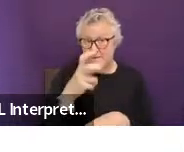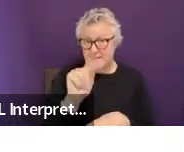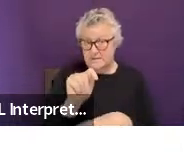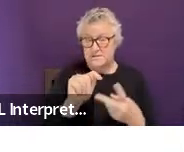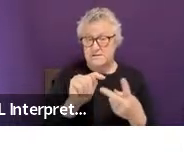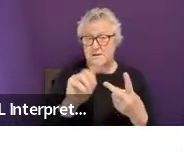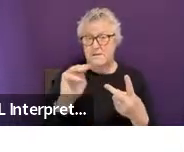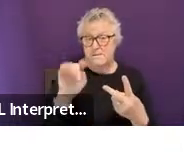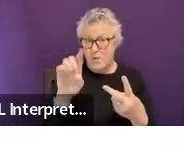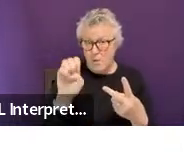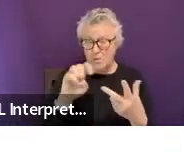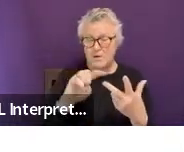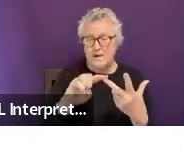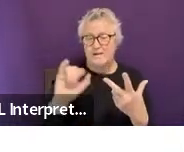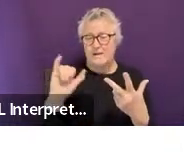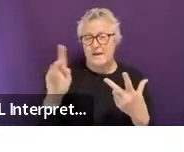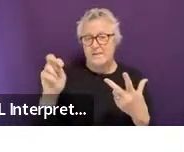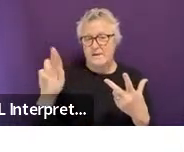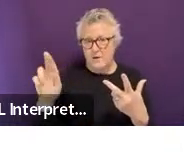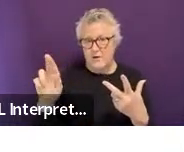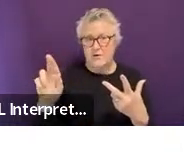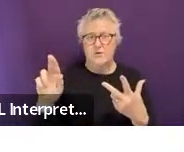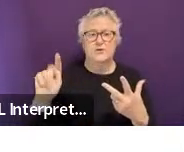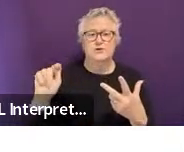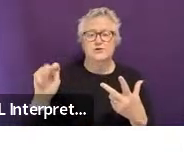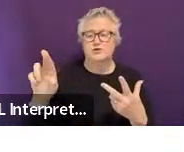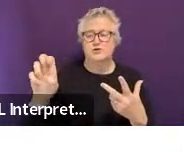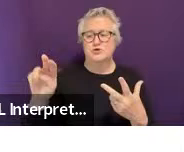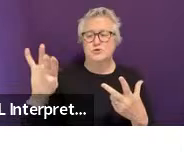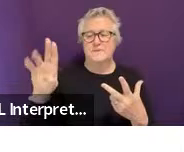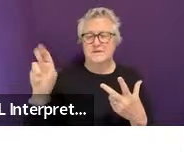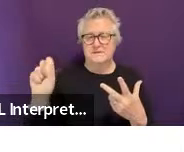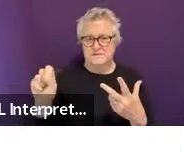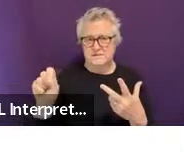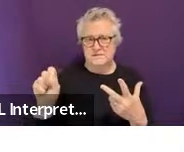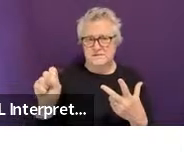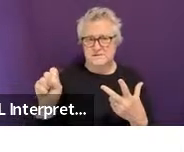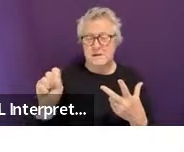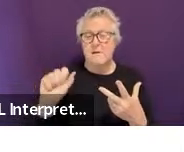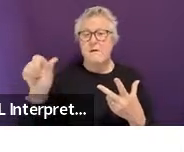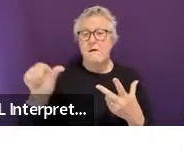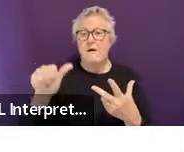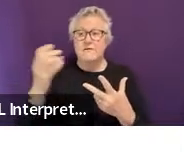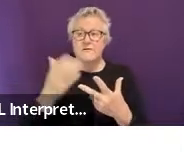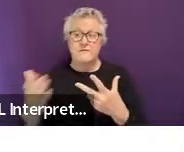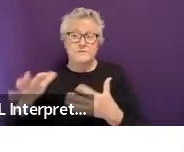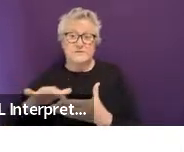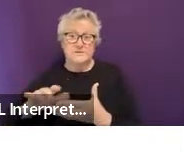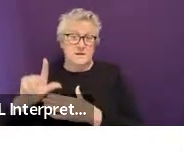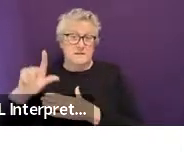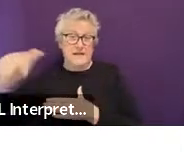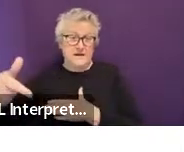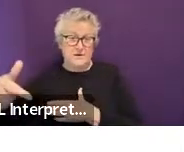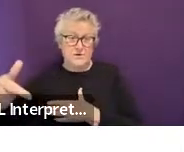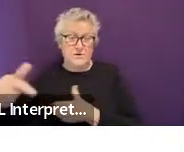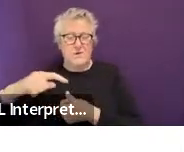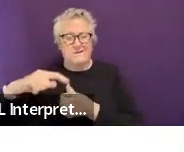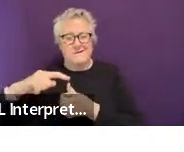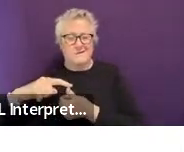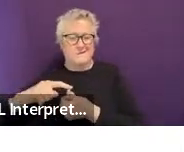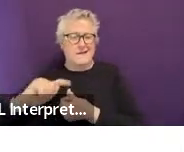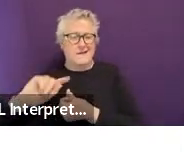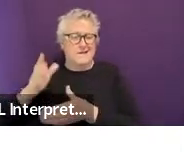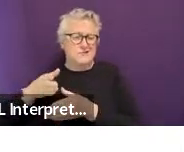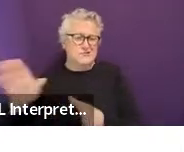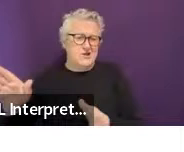the IBR program terminus is. Other components that'll be studied later include the general station locations, how